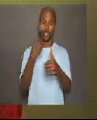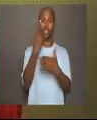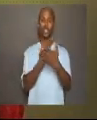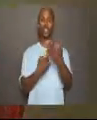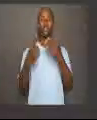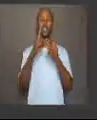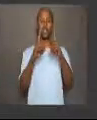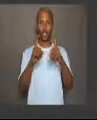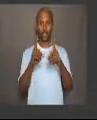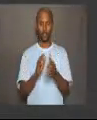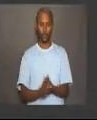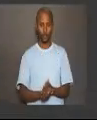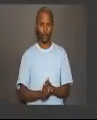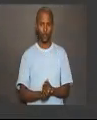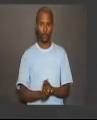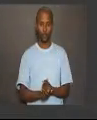test.